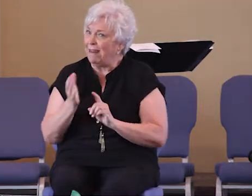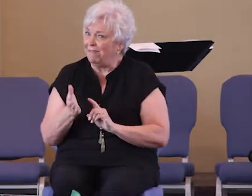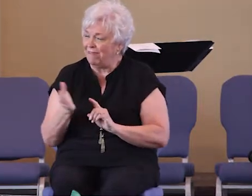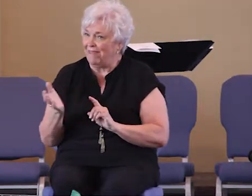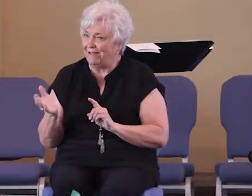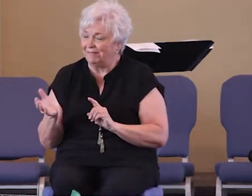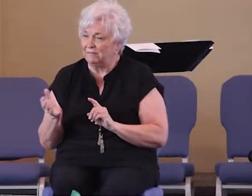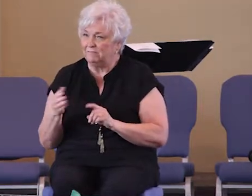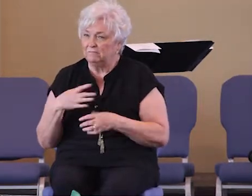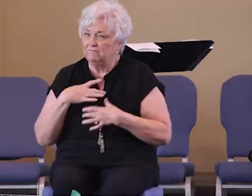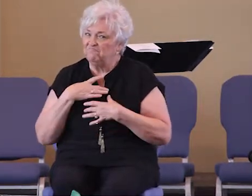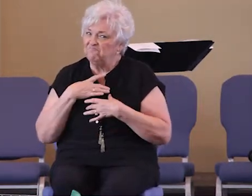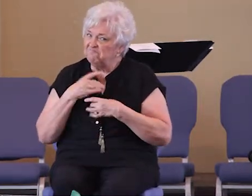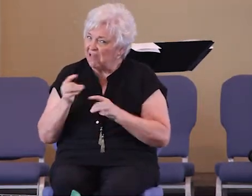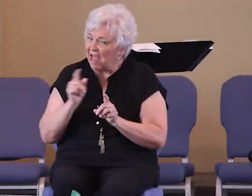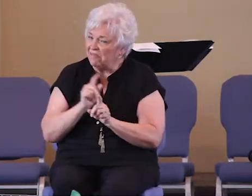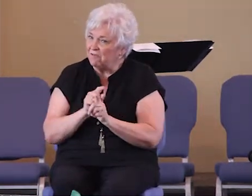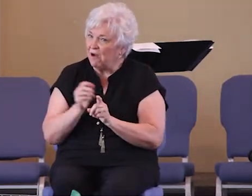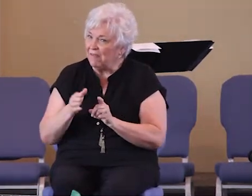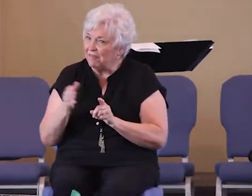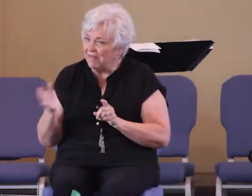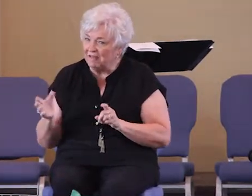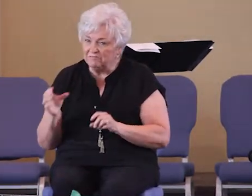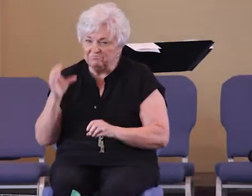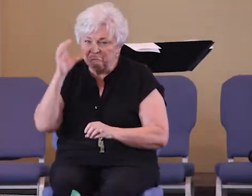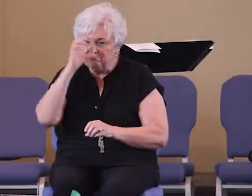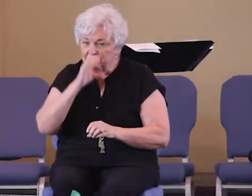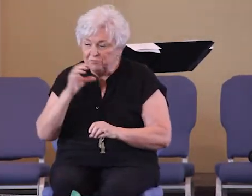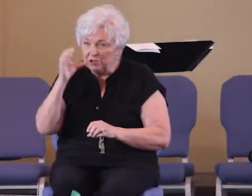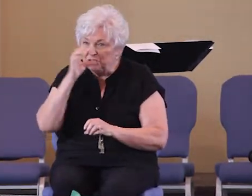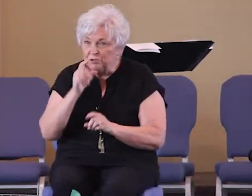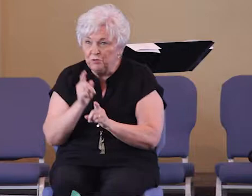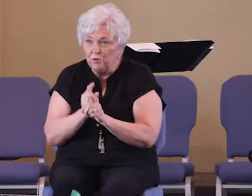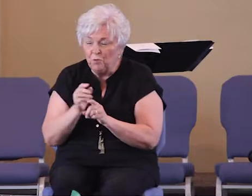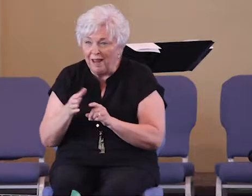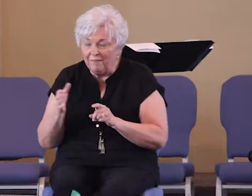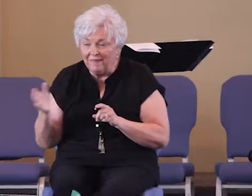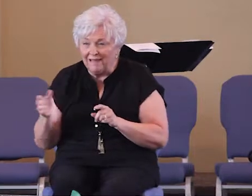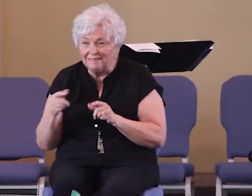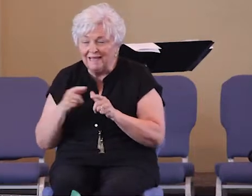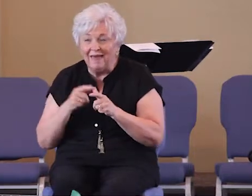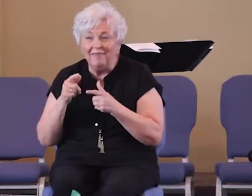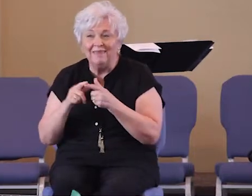the right thing, and you pursue the right thing, then you'll become the right thing.